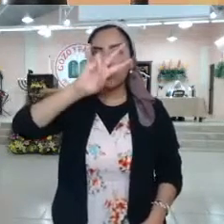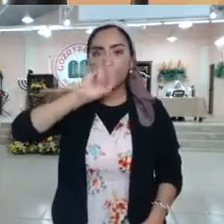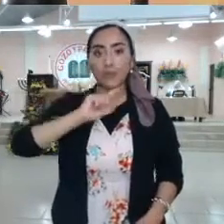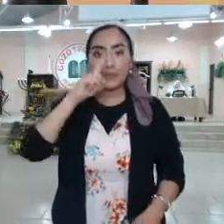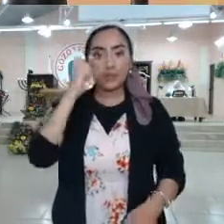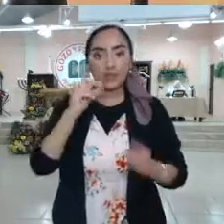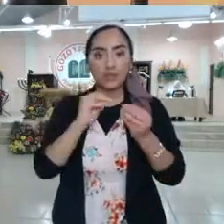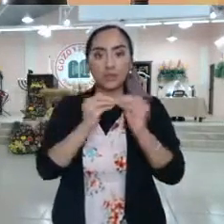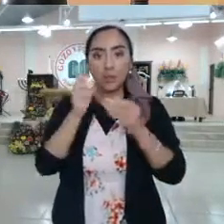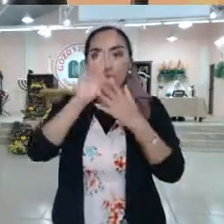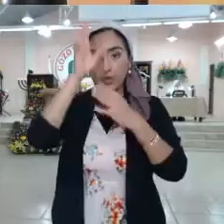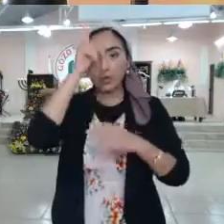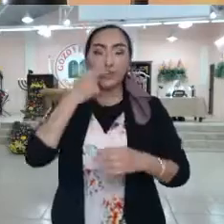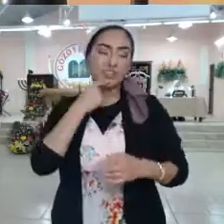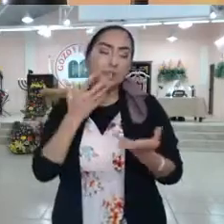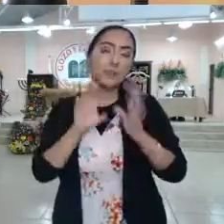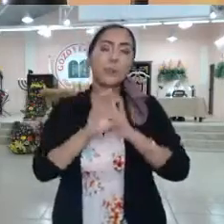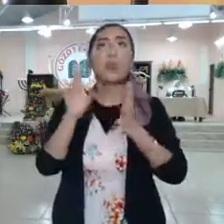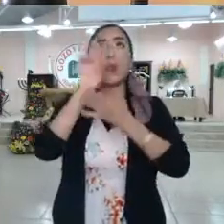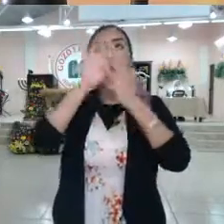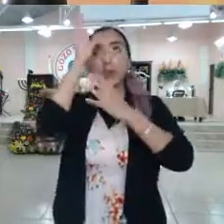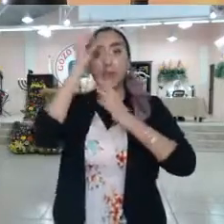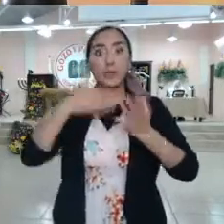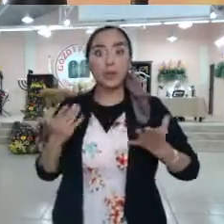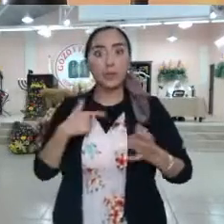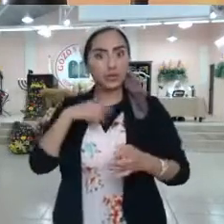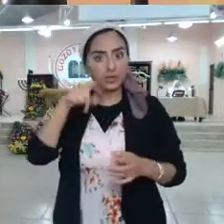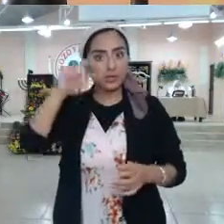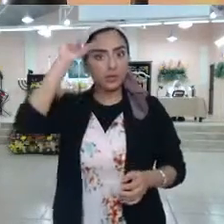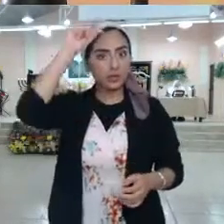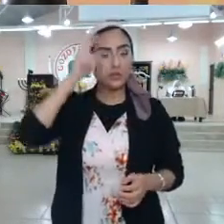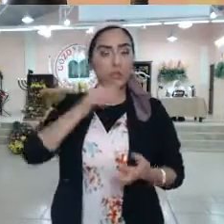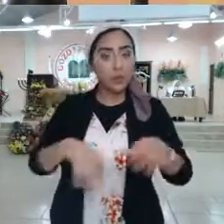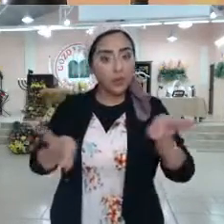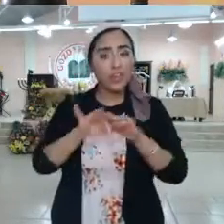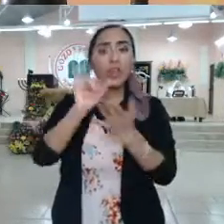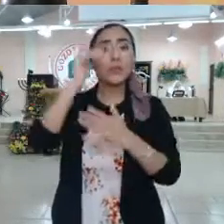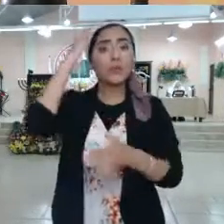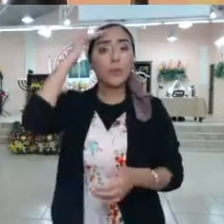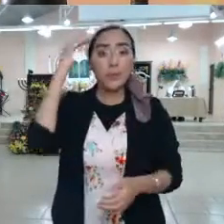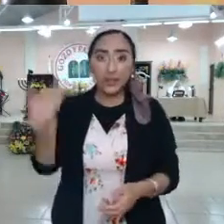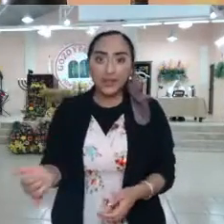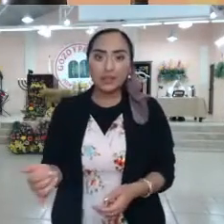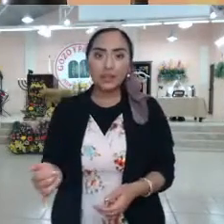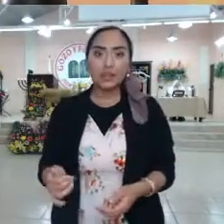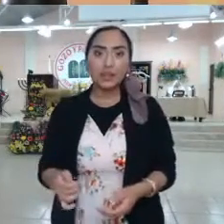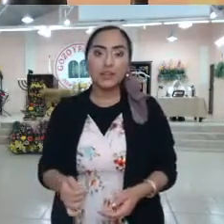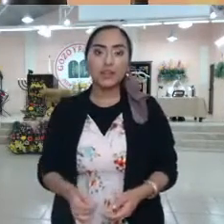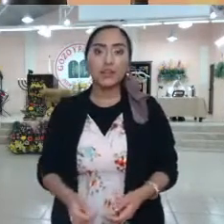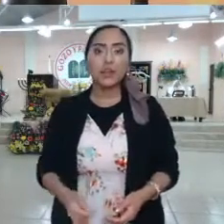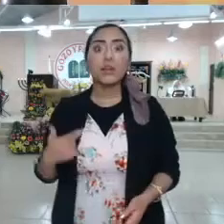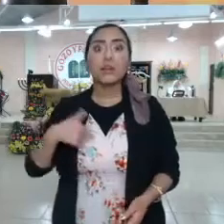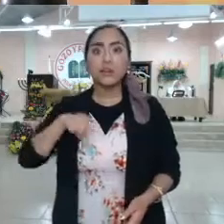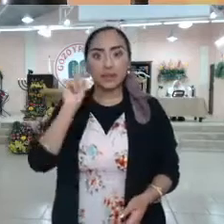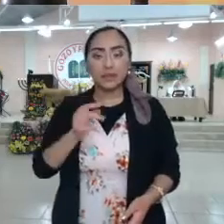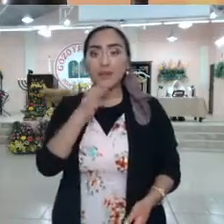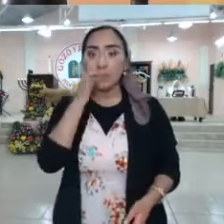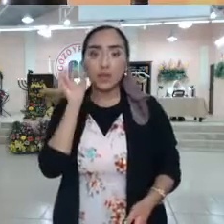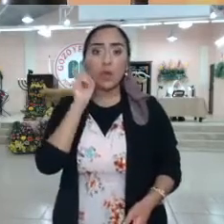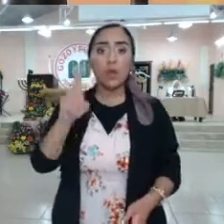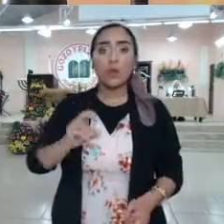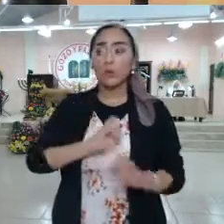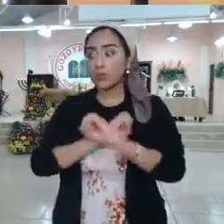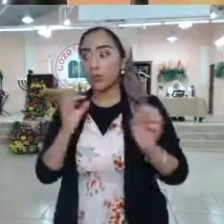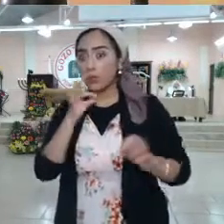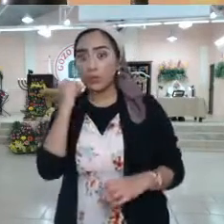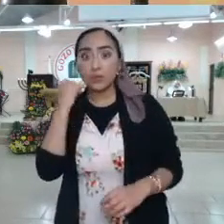Elohim, 7 drops. Avakdosh, here I am. It says that we have to anoint our head. It is because of something. It has a reason. If we are